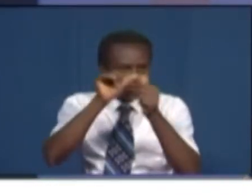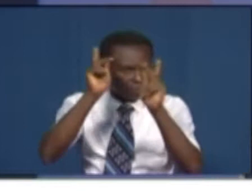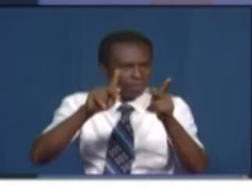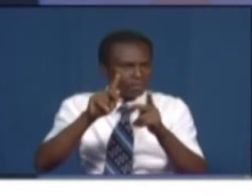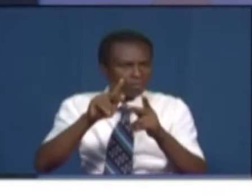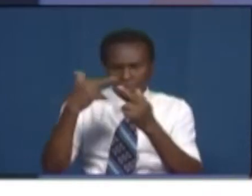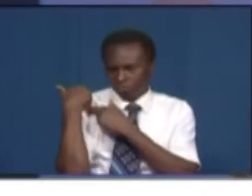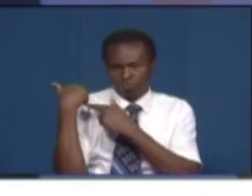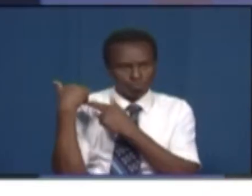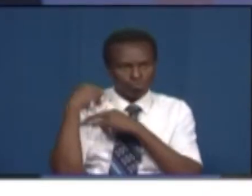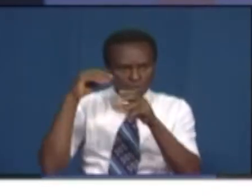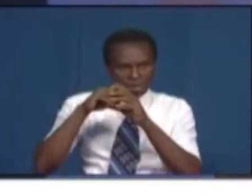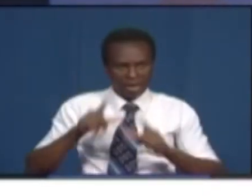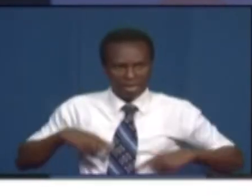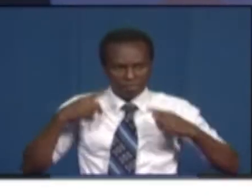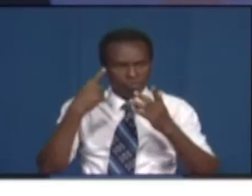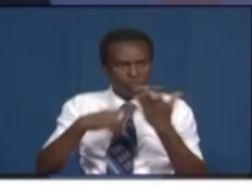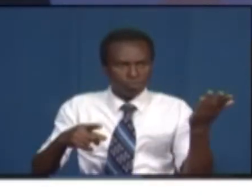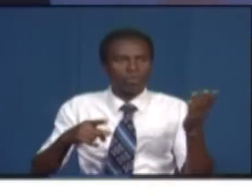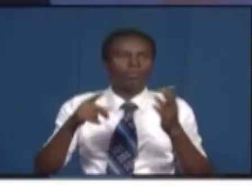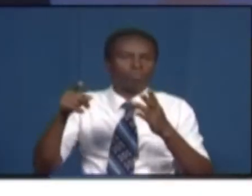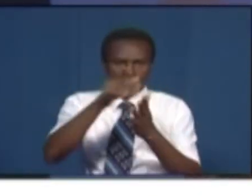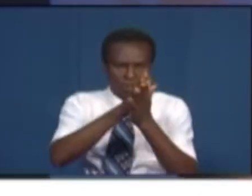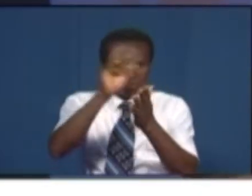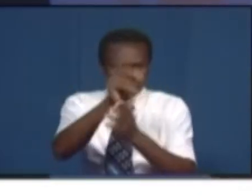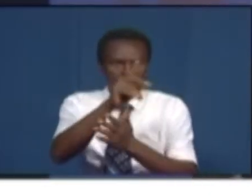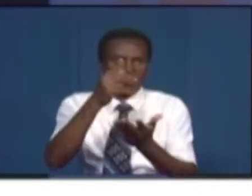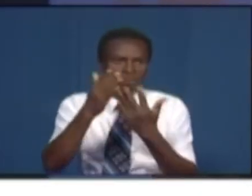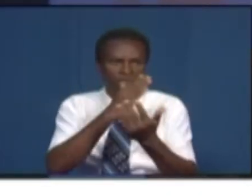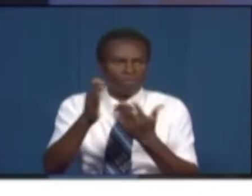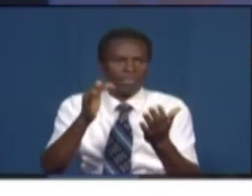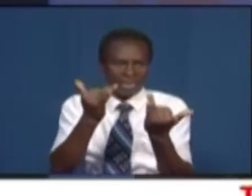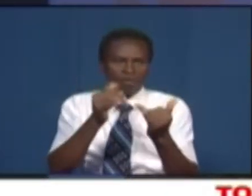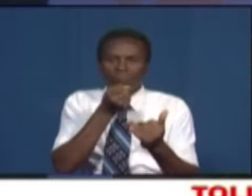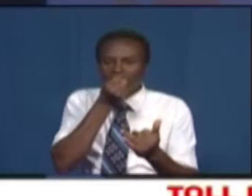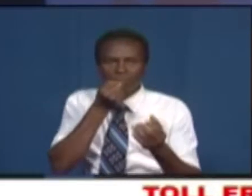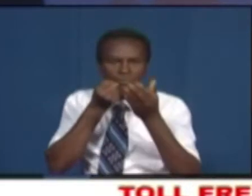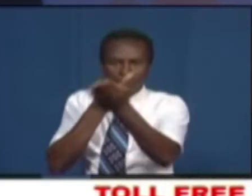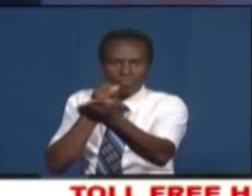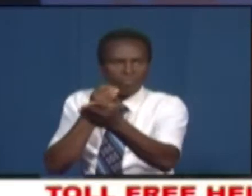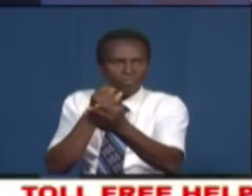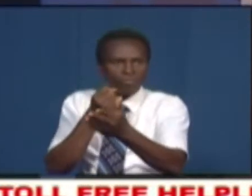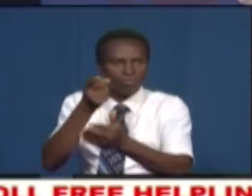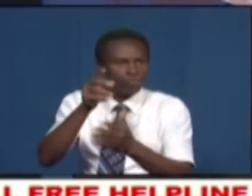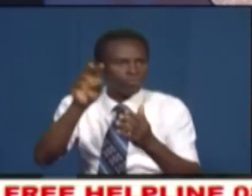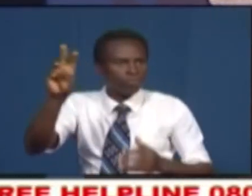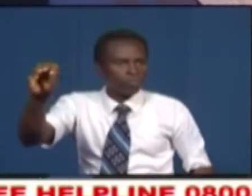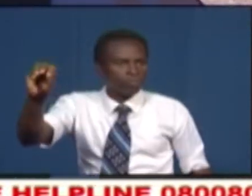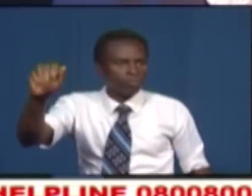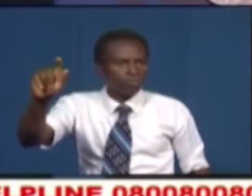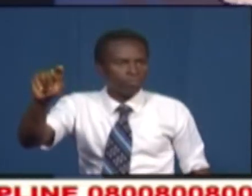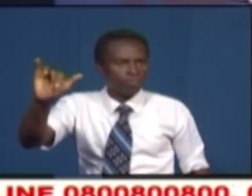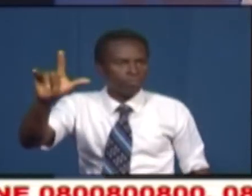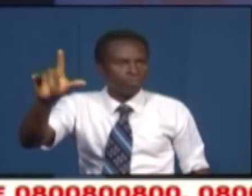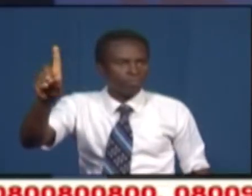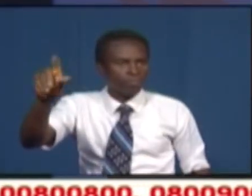us adolescents, but the parents also play a critical role. So on that note, Matilda, I think you have a question. Please